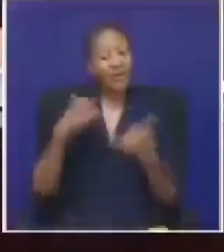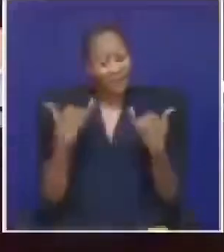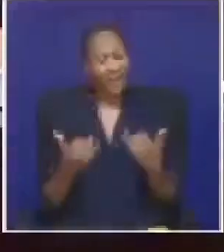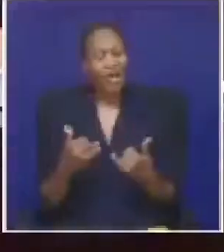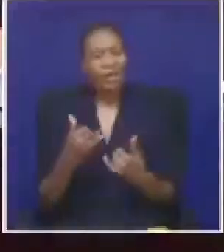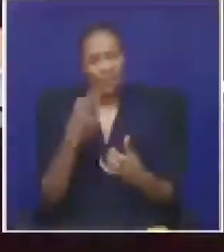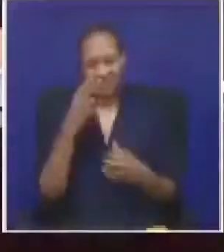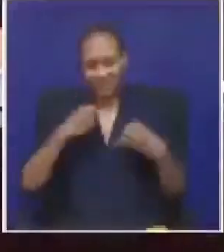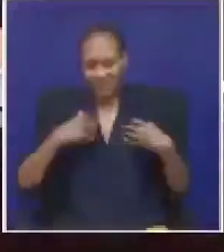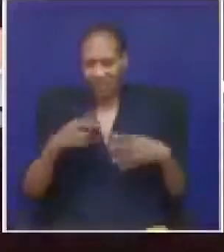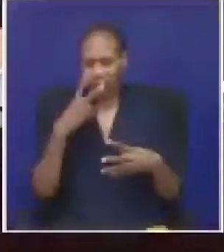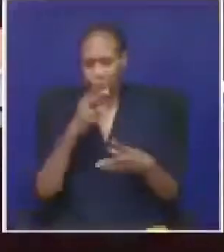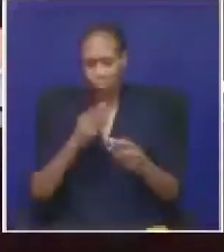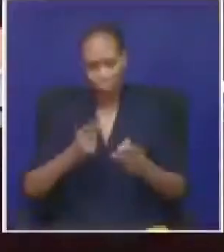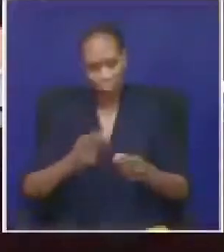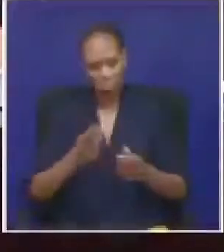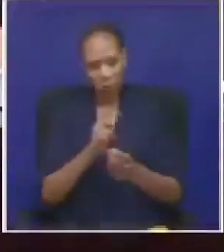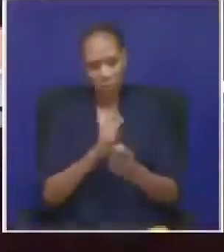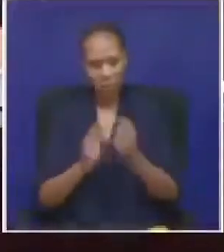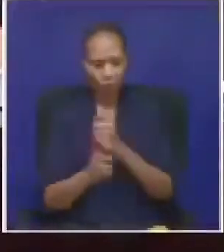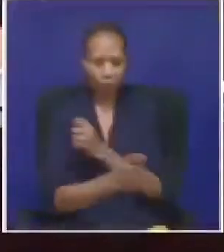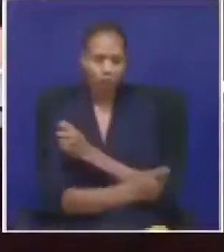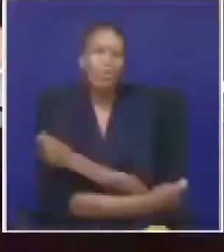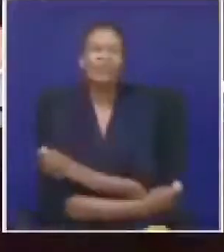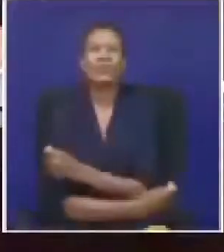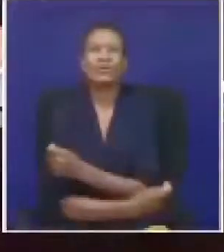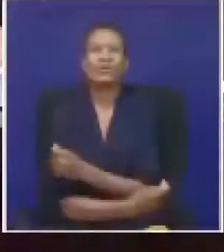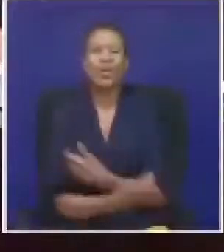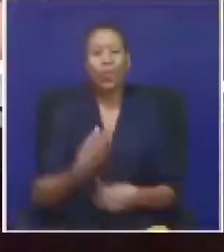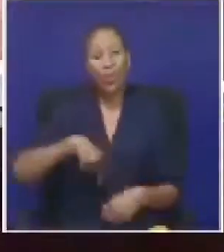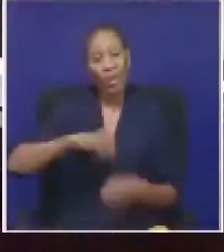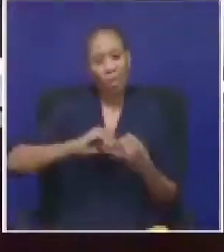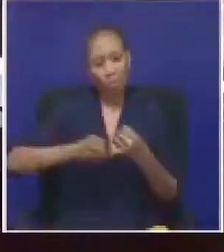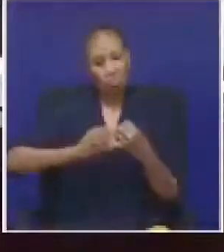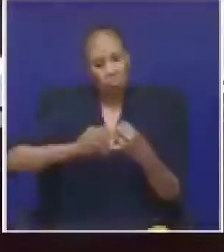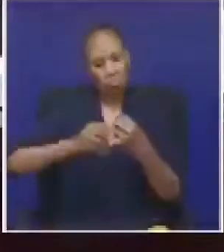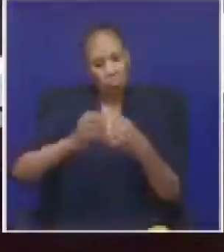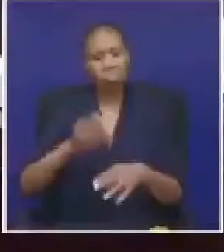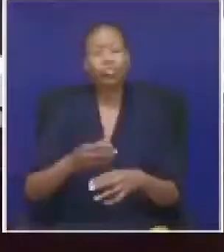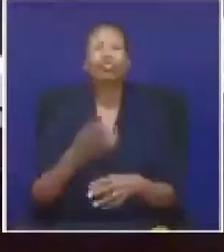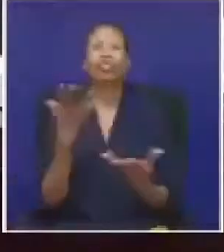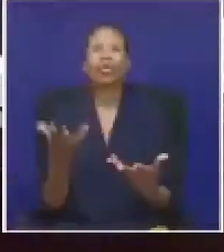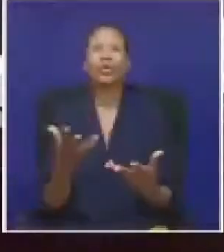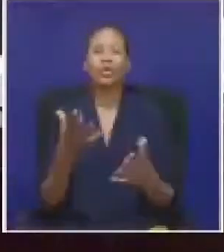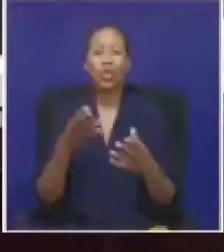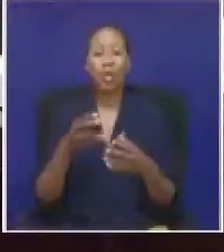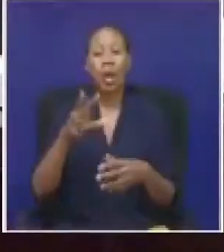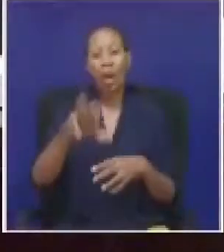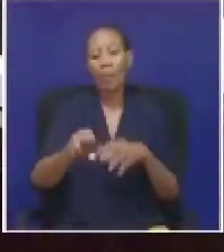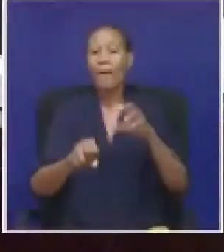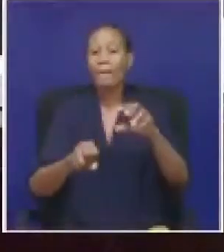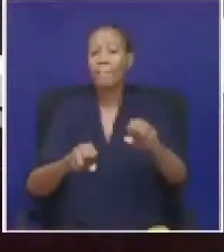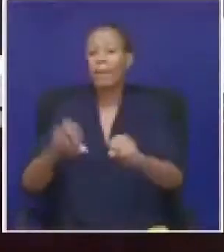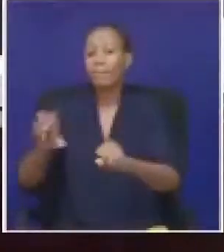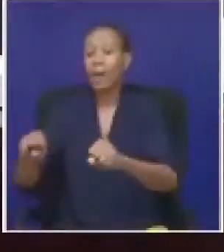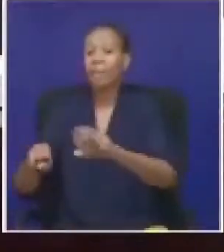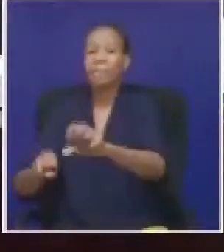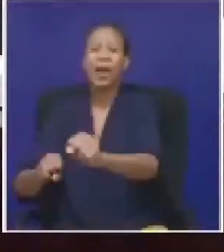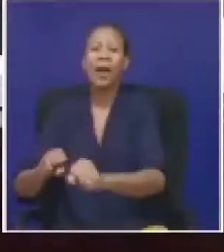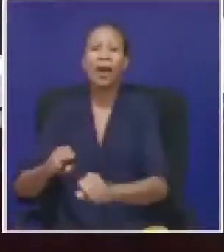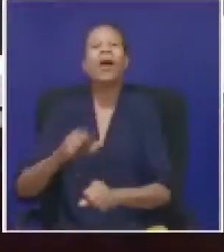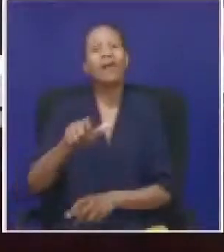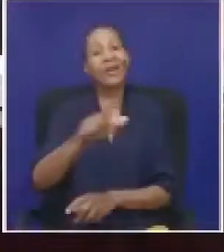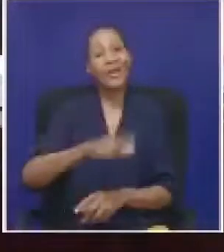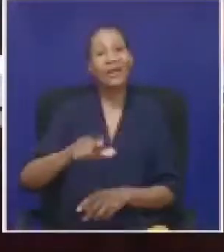much faster movement. We are pushing much faster to expropriate land,